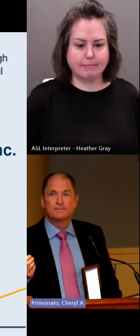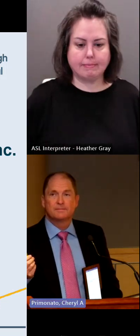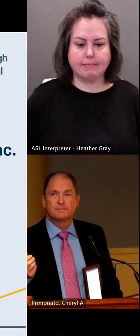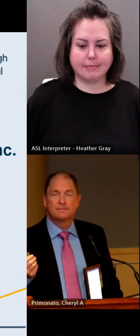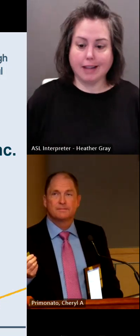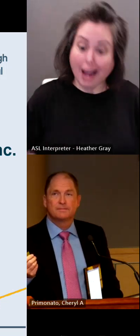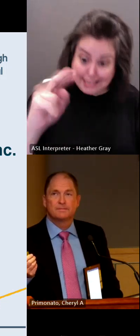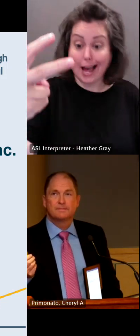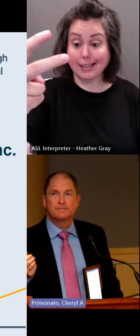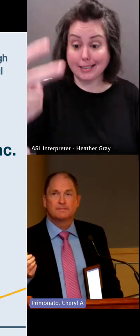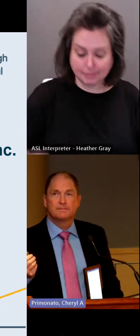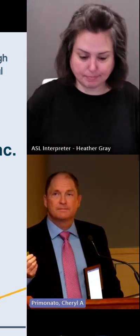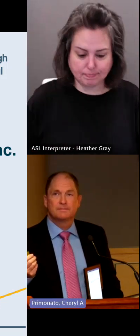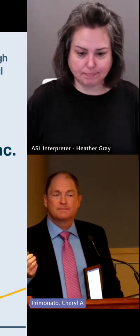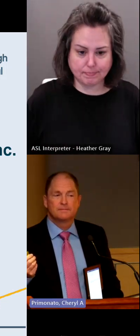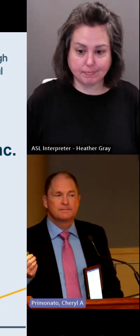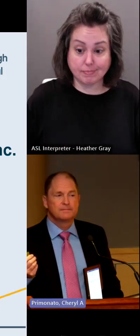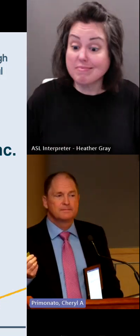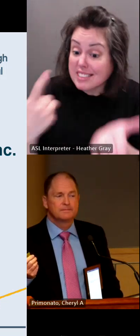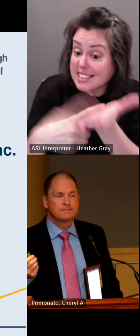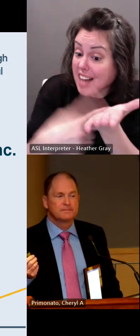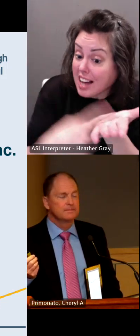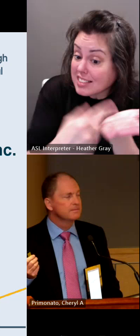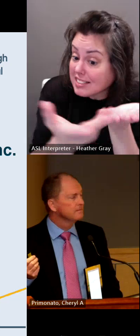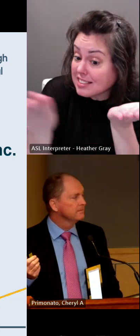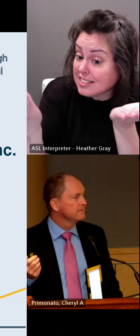Second. Any discussion?